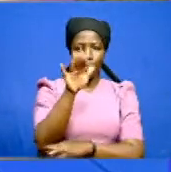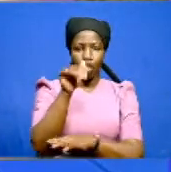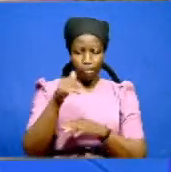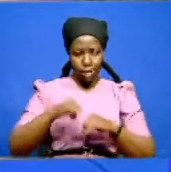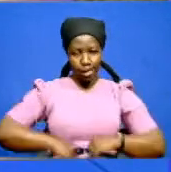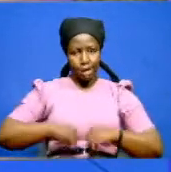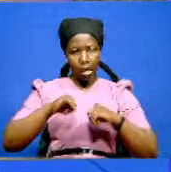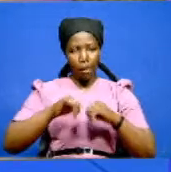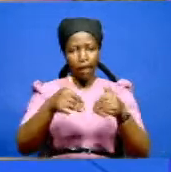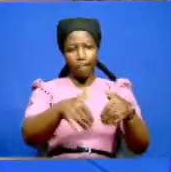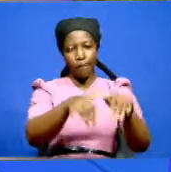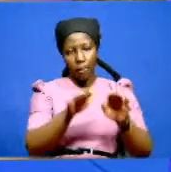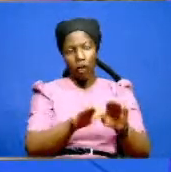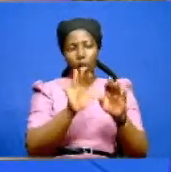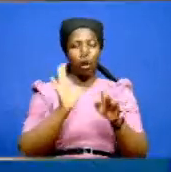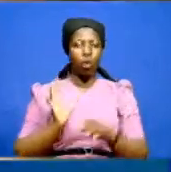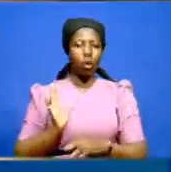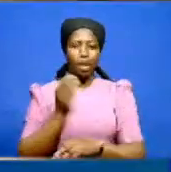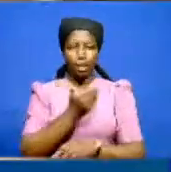FINRO committee.